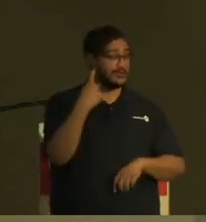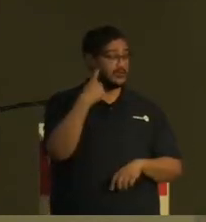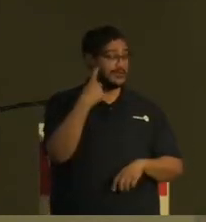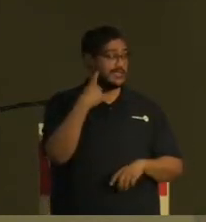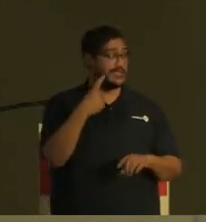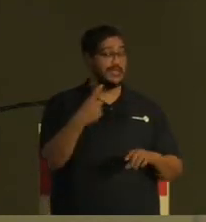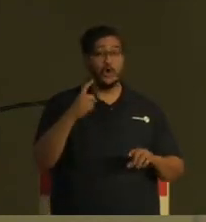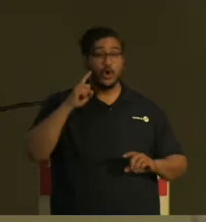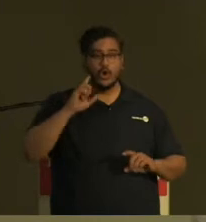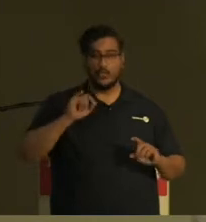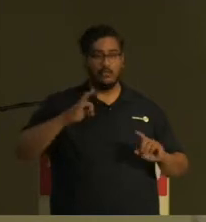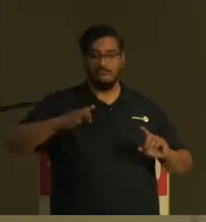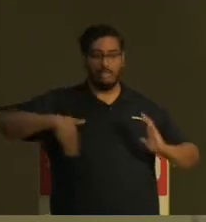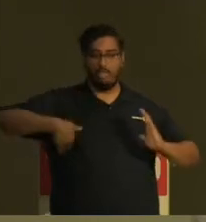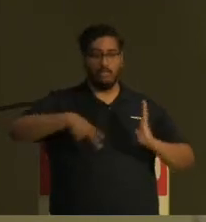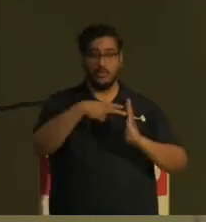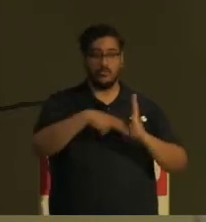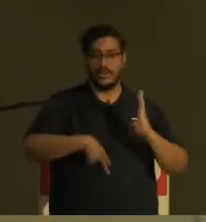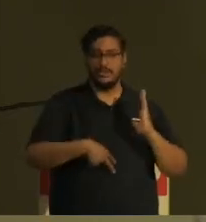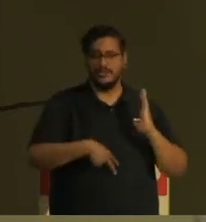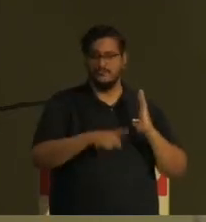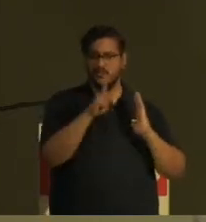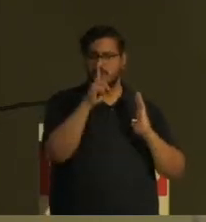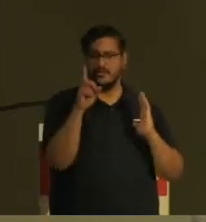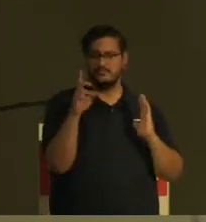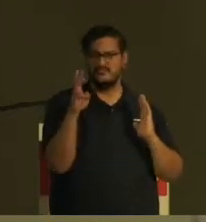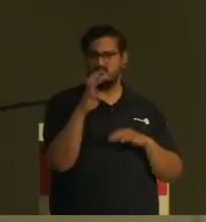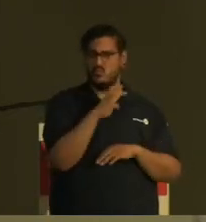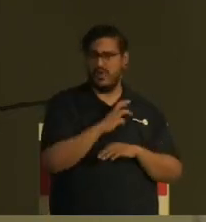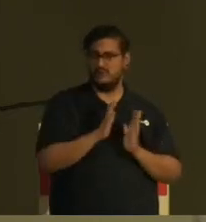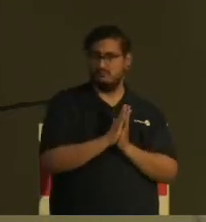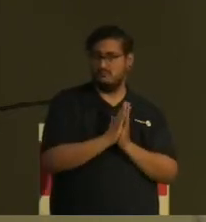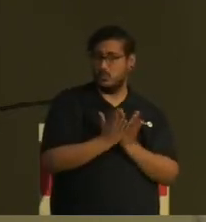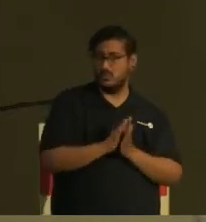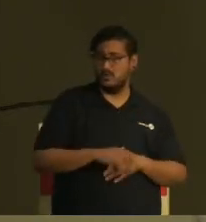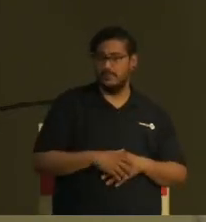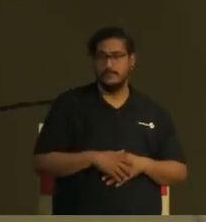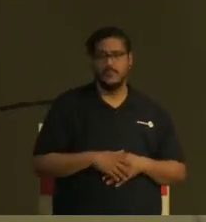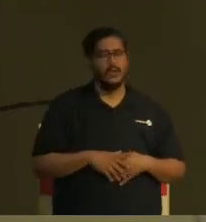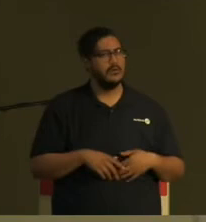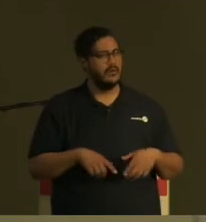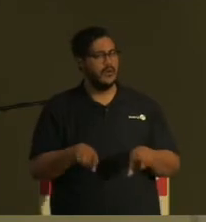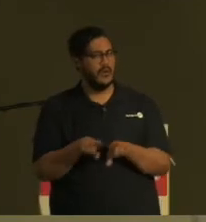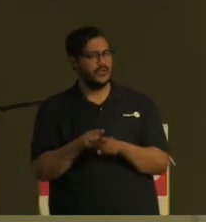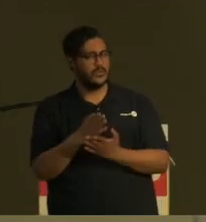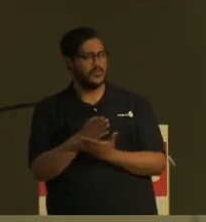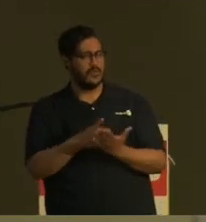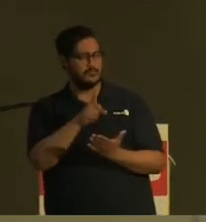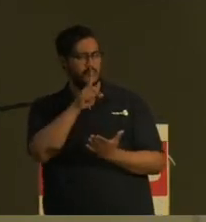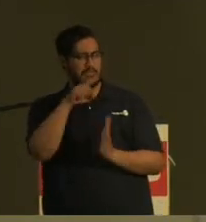yet read this most strange, extraordinary book, it seems that it also, in some very deep